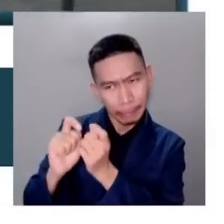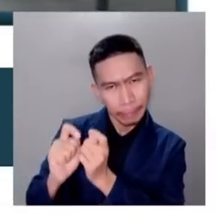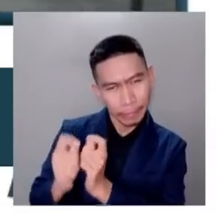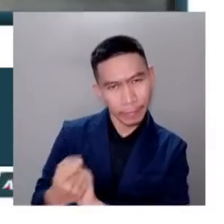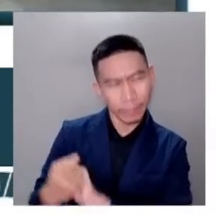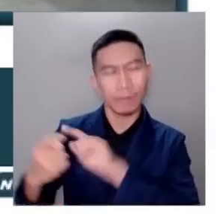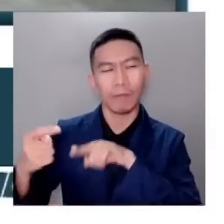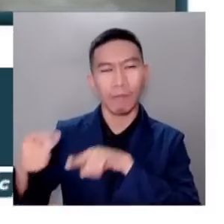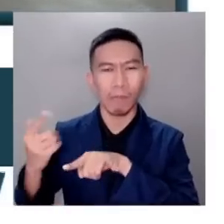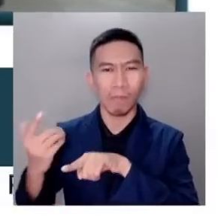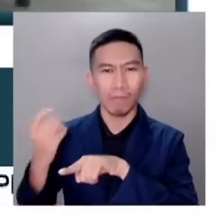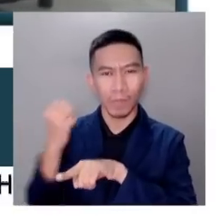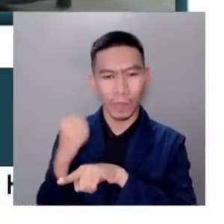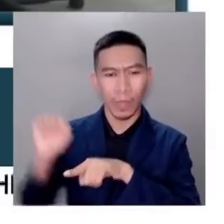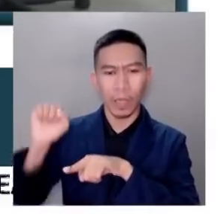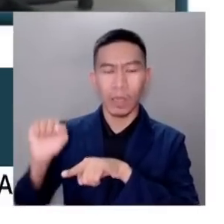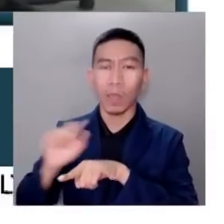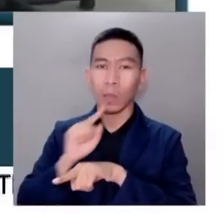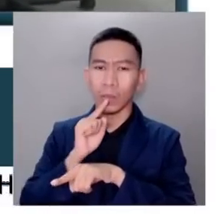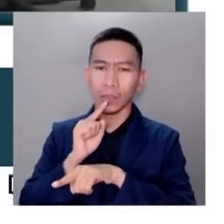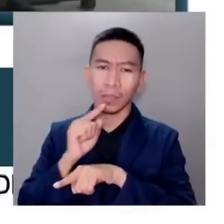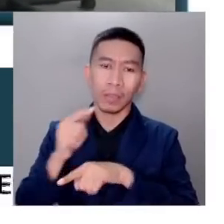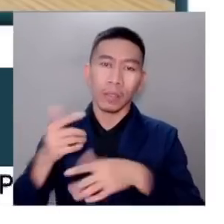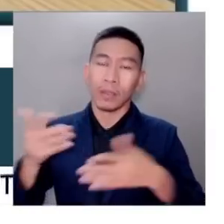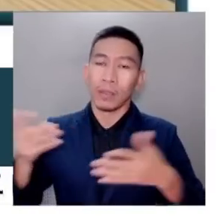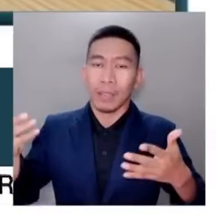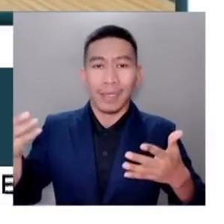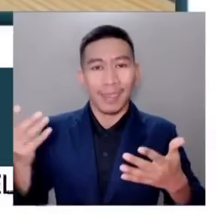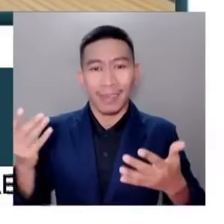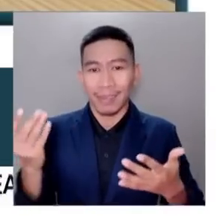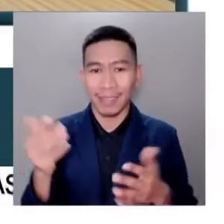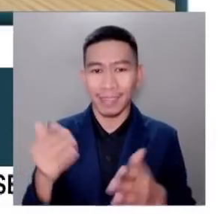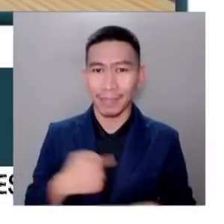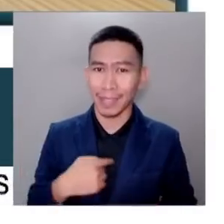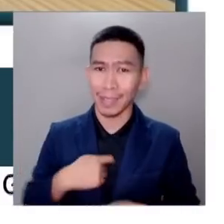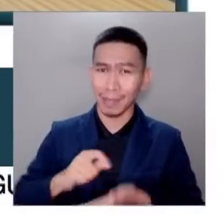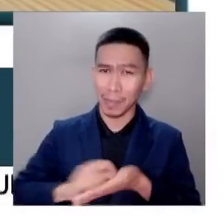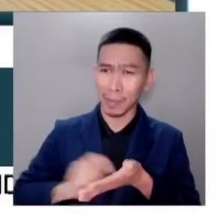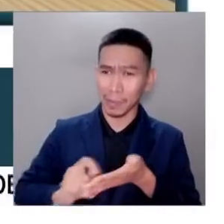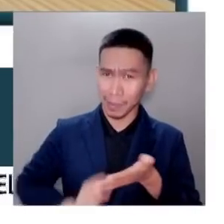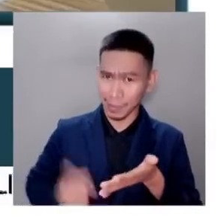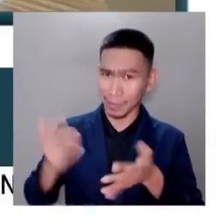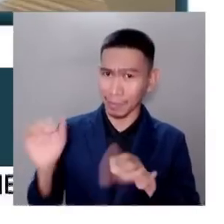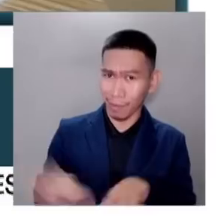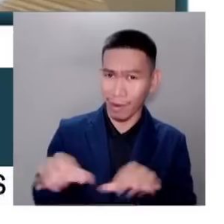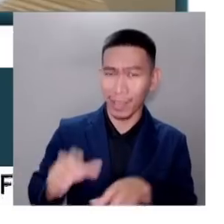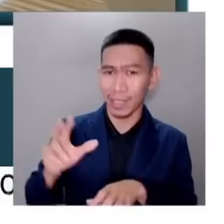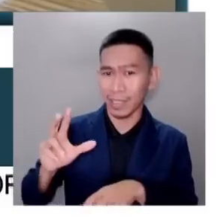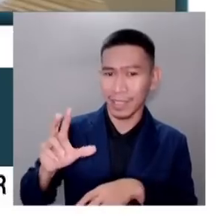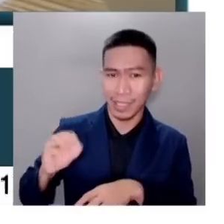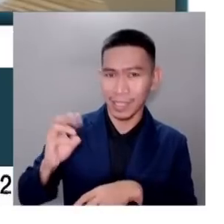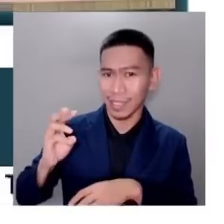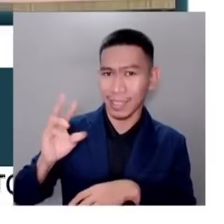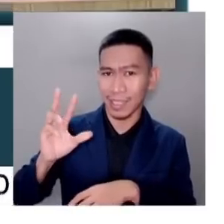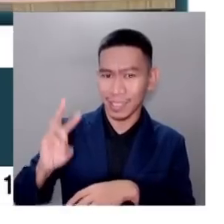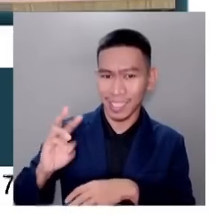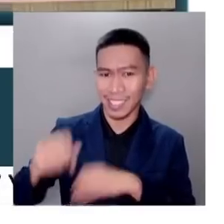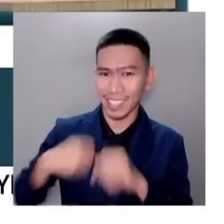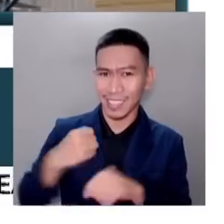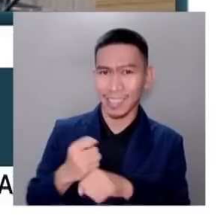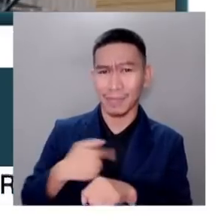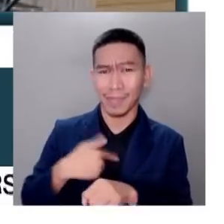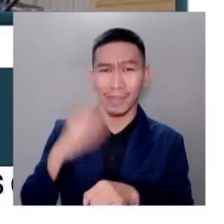whatever. I mean, these are loopholes. I mean, Carmina, look, I've been a journalist for 36 years, and in less than 2 years, I got 10 arrest